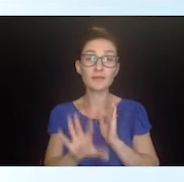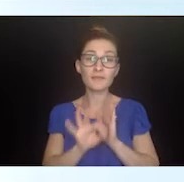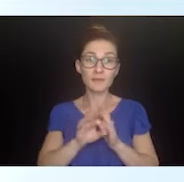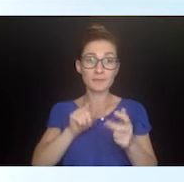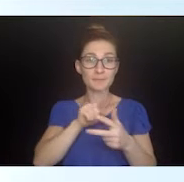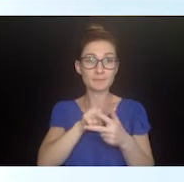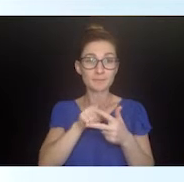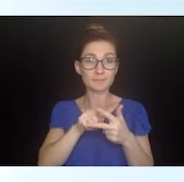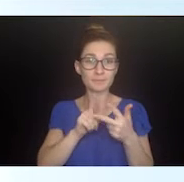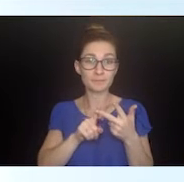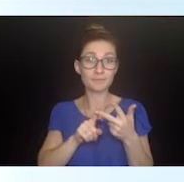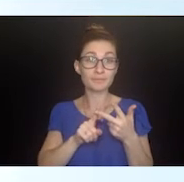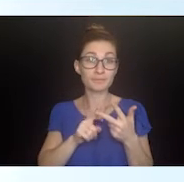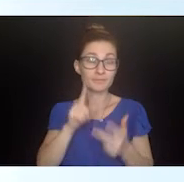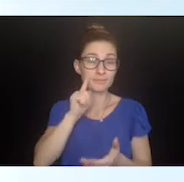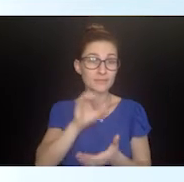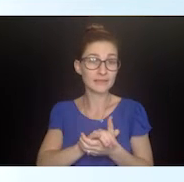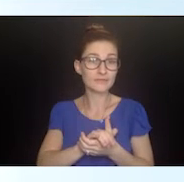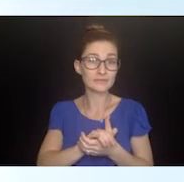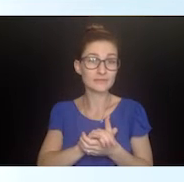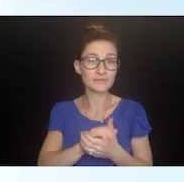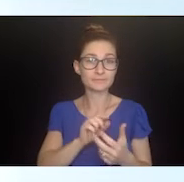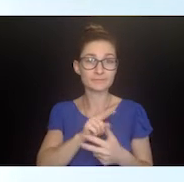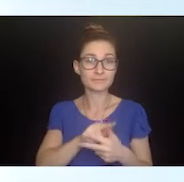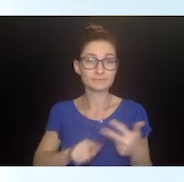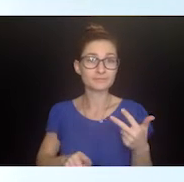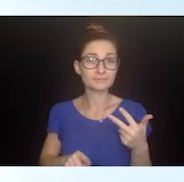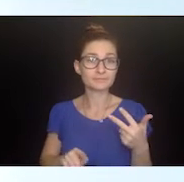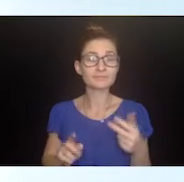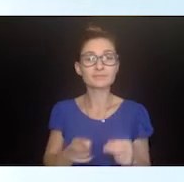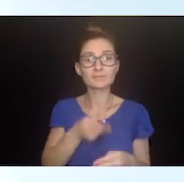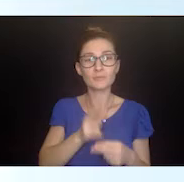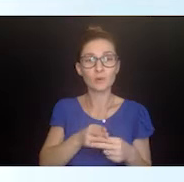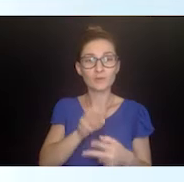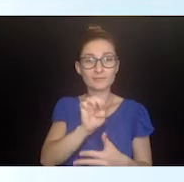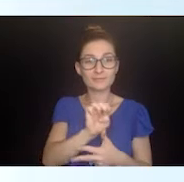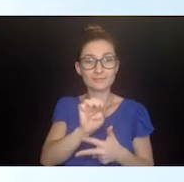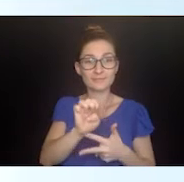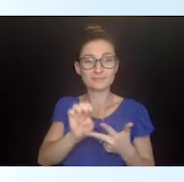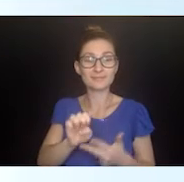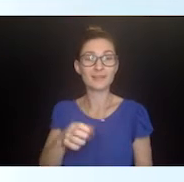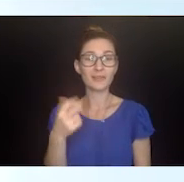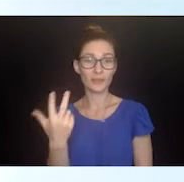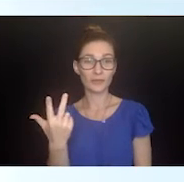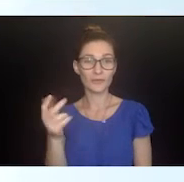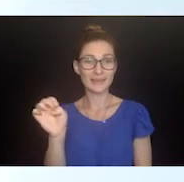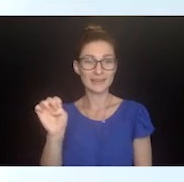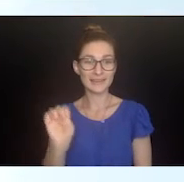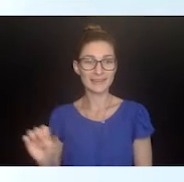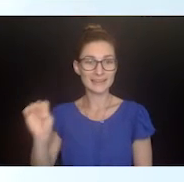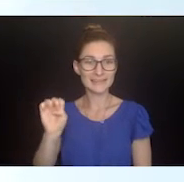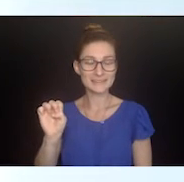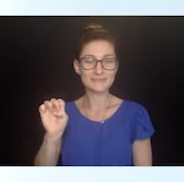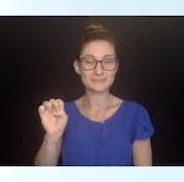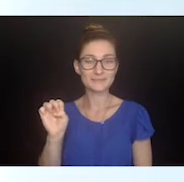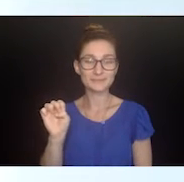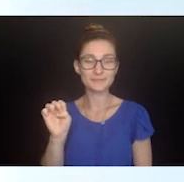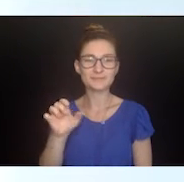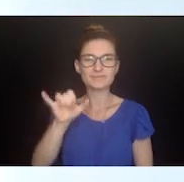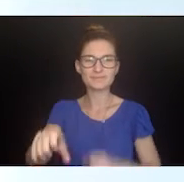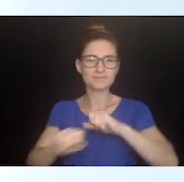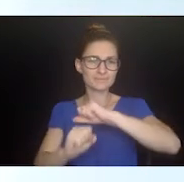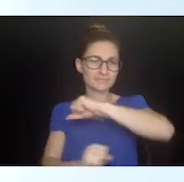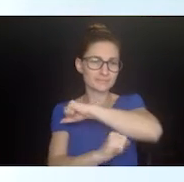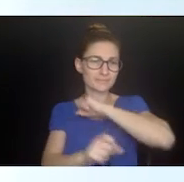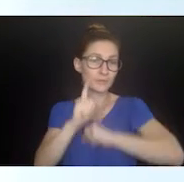really core beliefs. And I call them the 3 E's. And this is really the foundation for